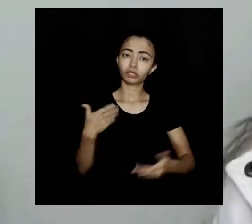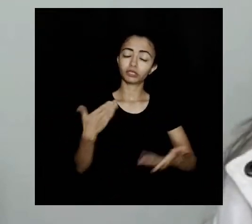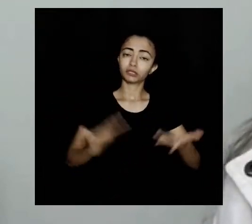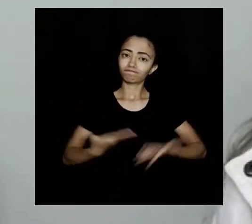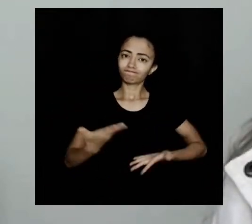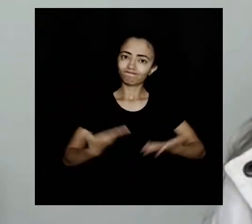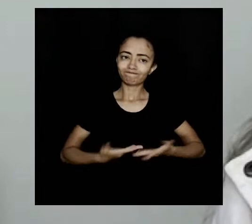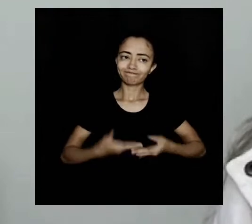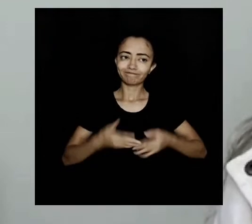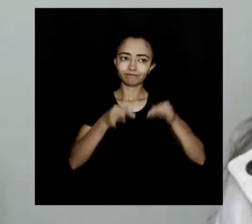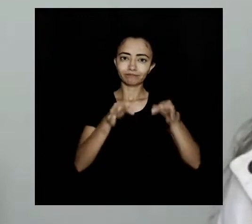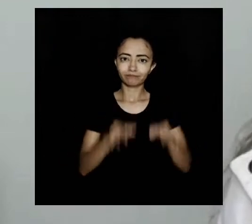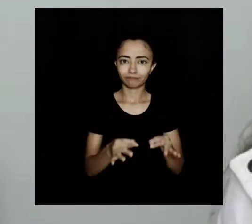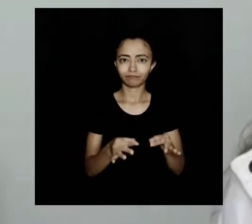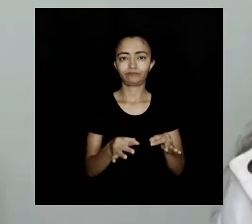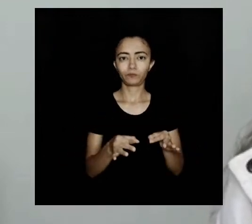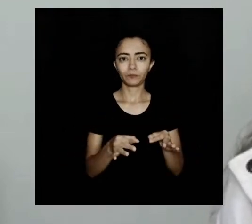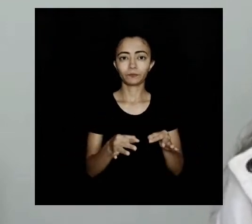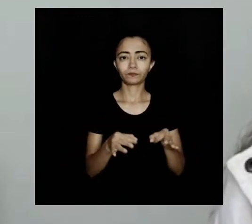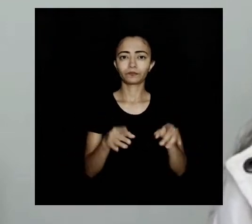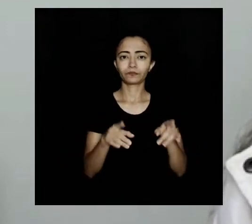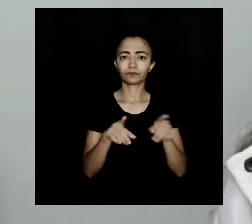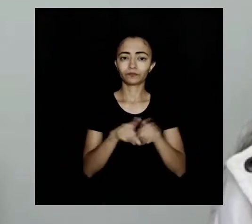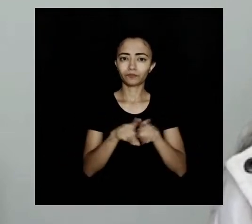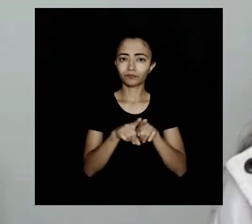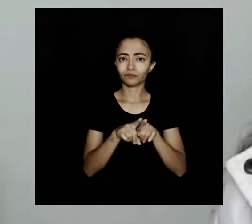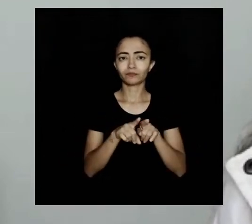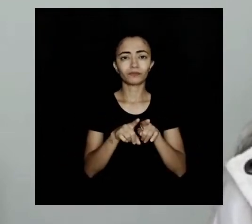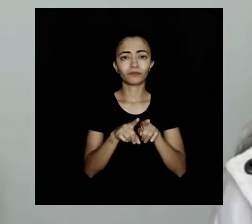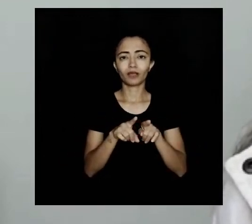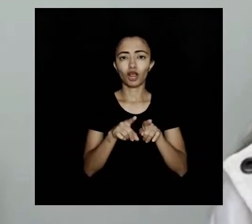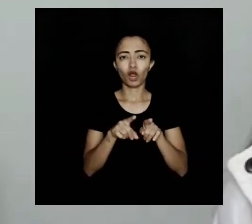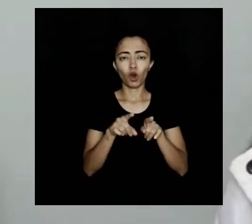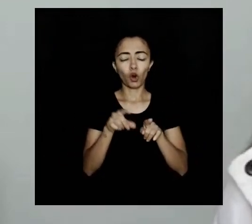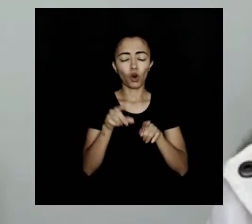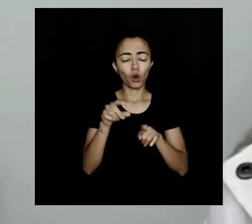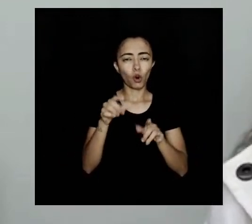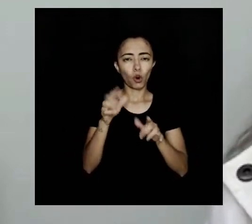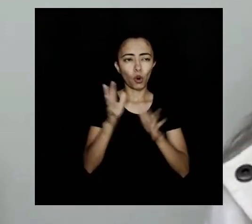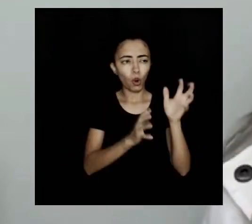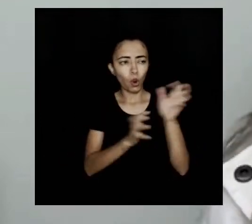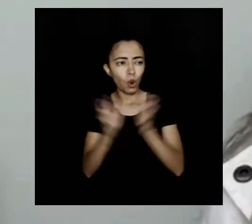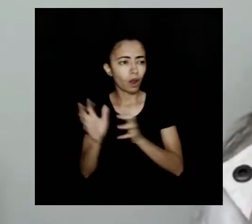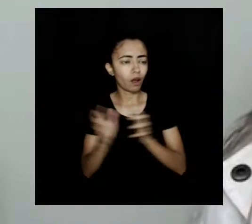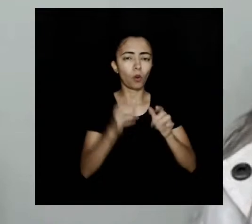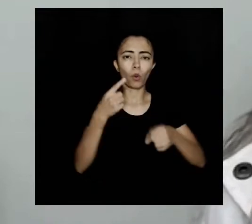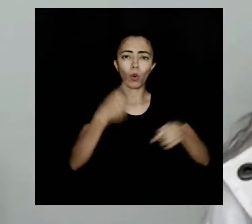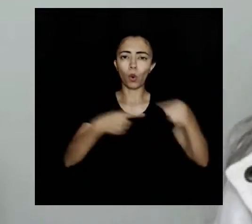from everybody who is helping and proper services.